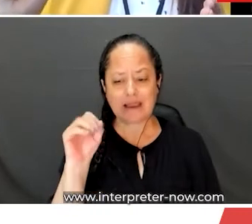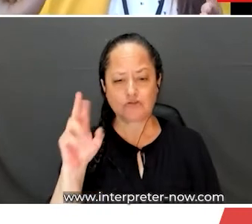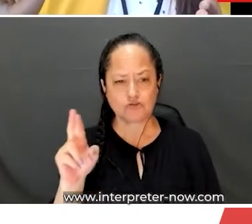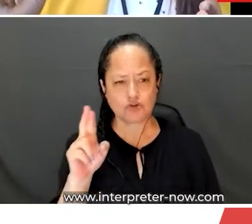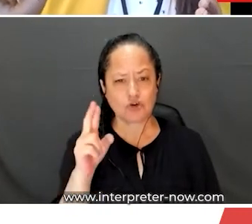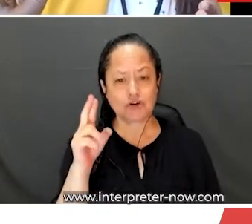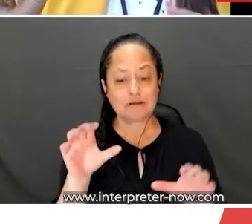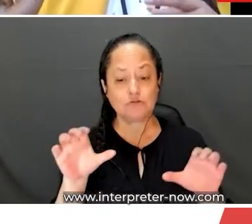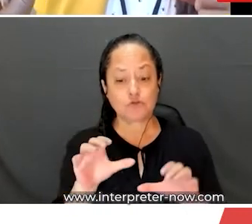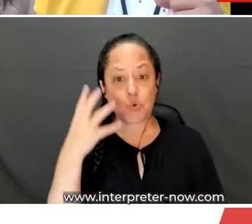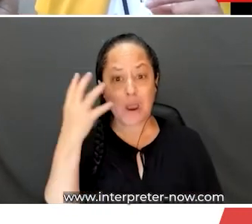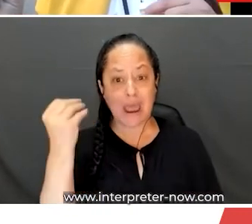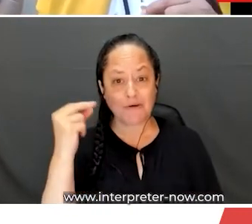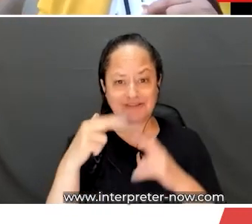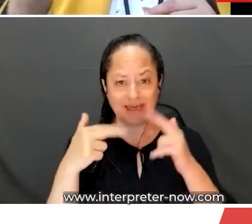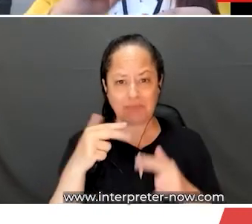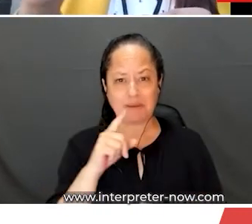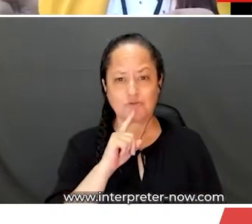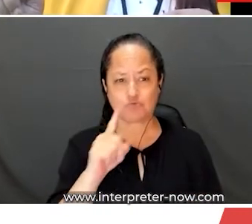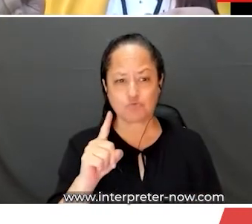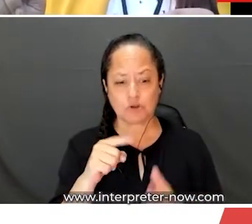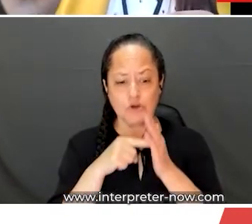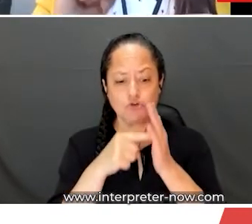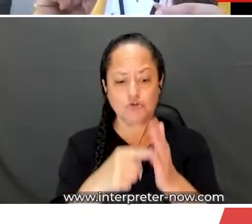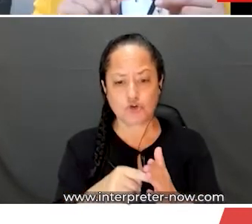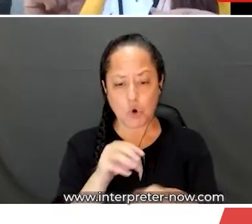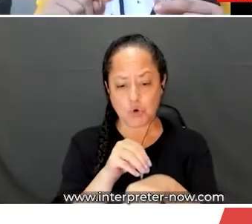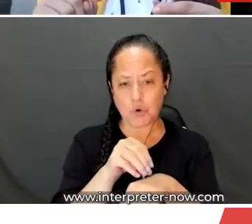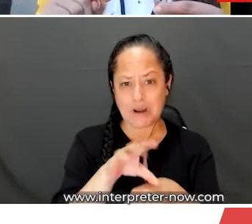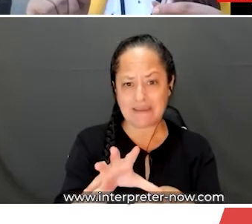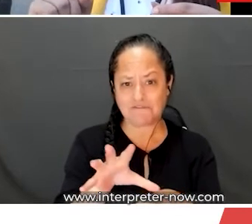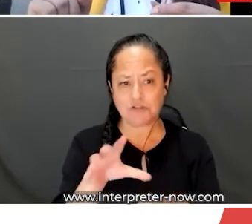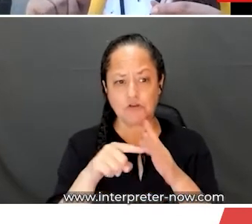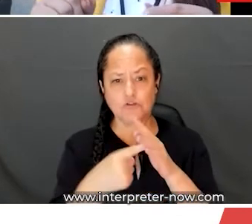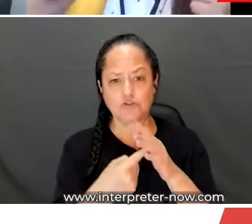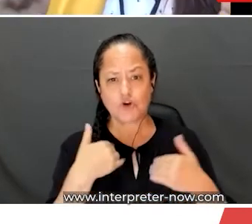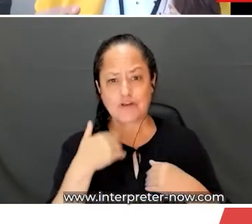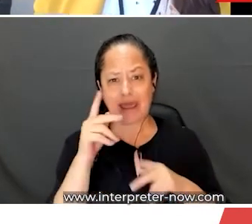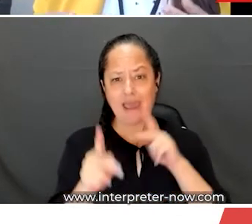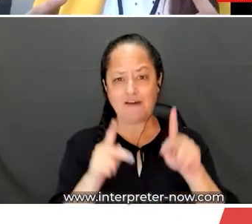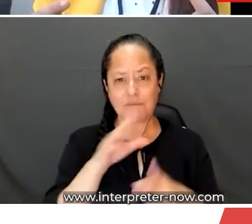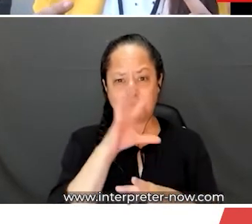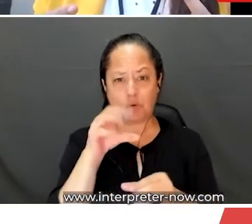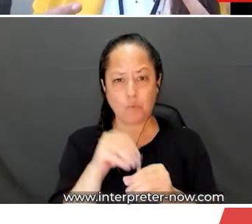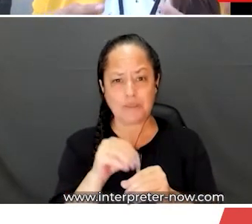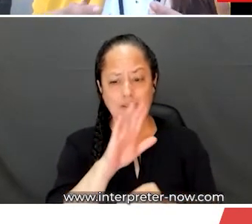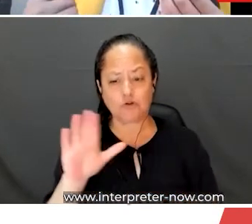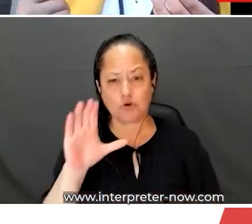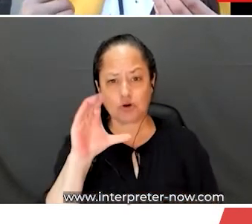do outside of that building can really show your influence and really start to have people within your